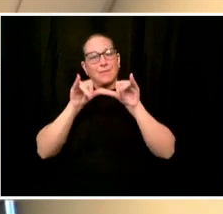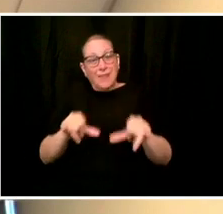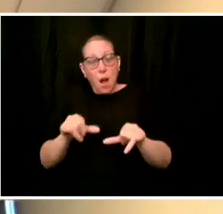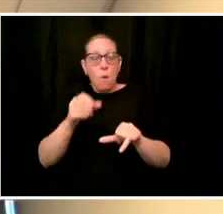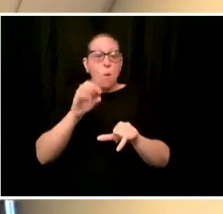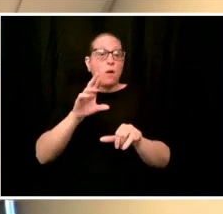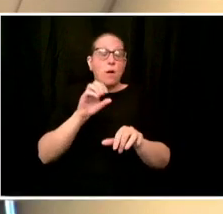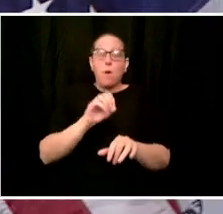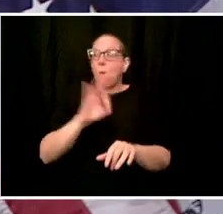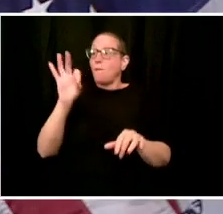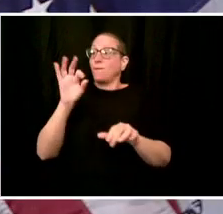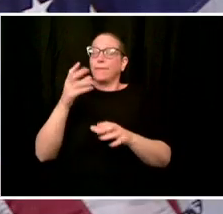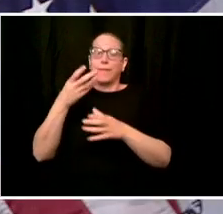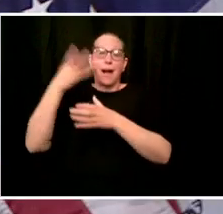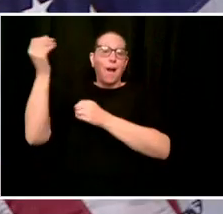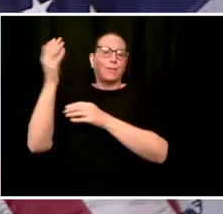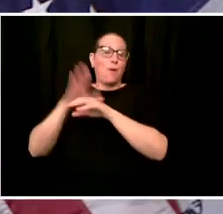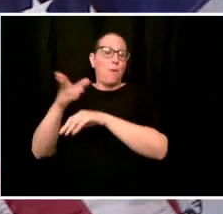Next is Julia from the Post.